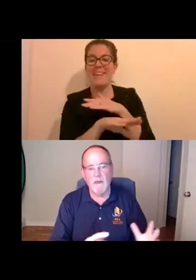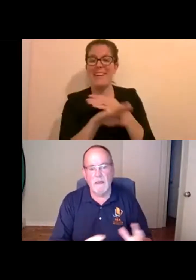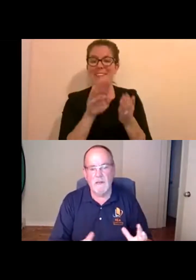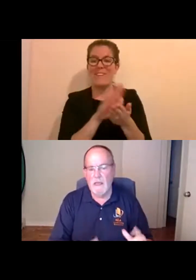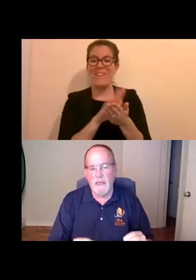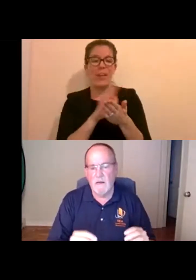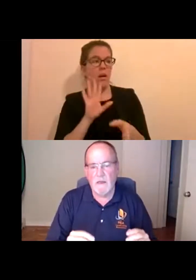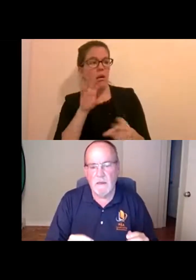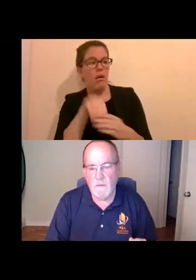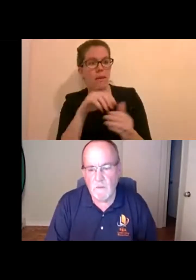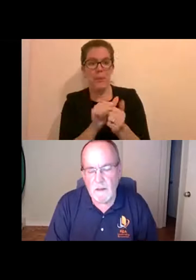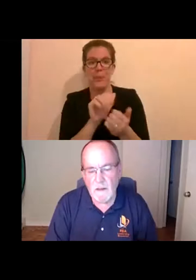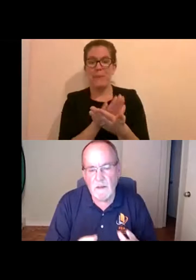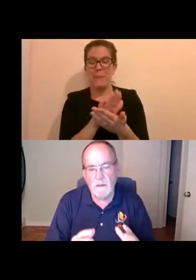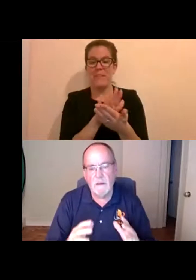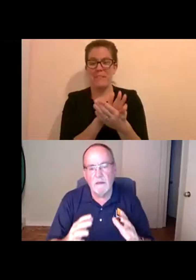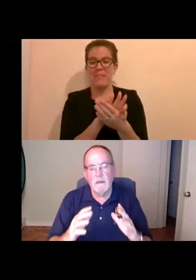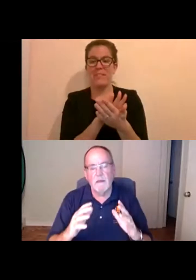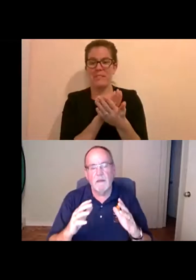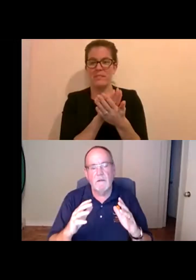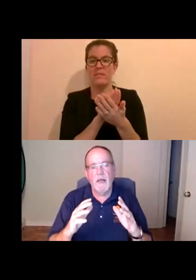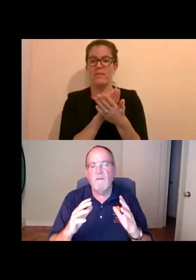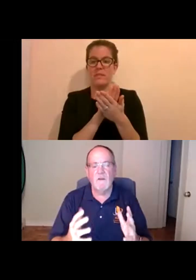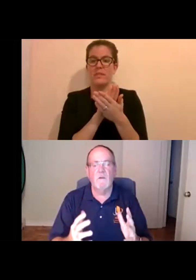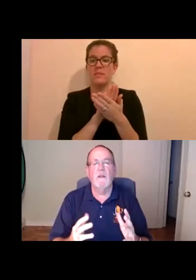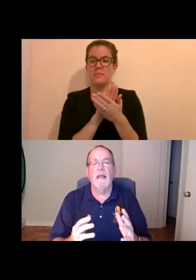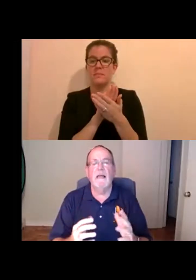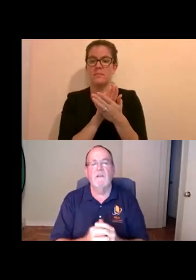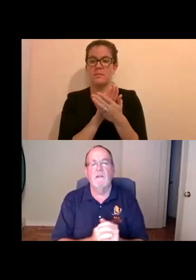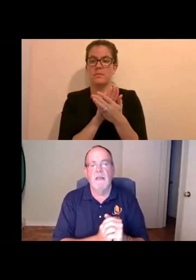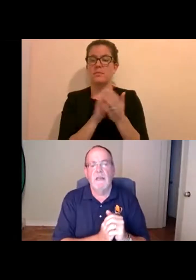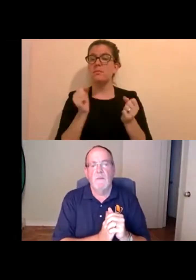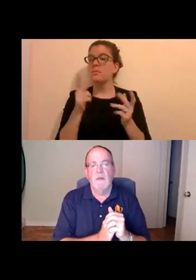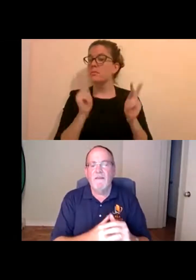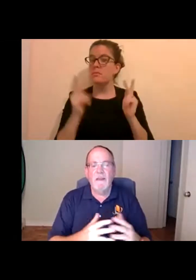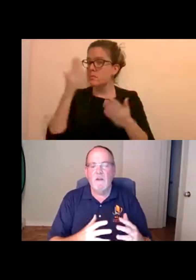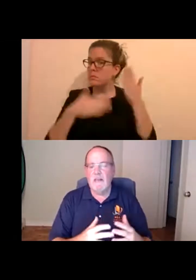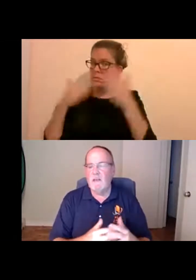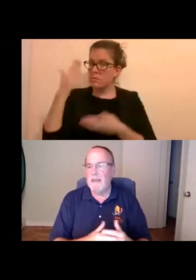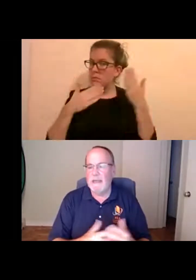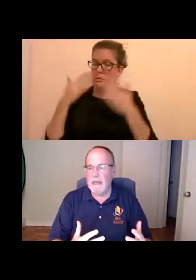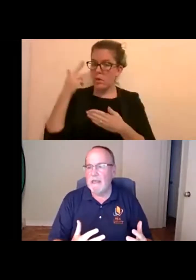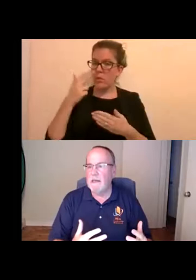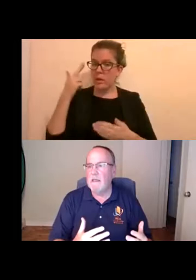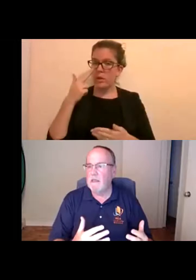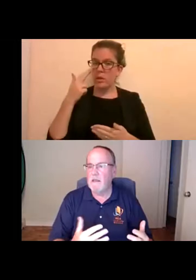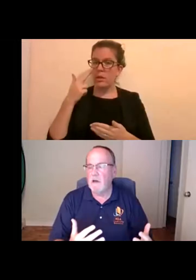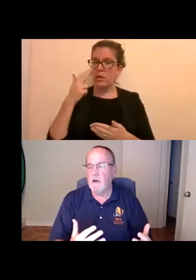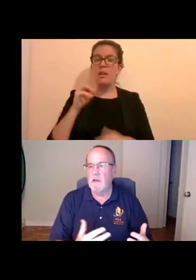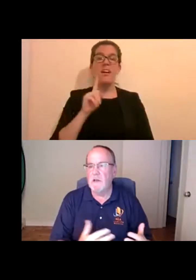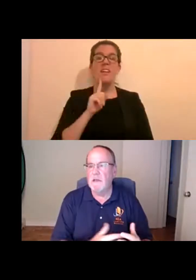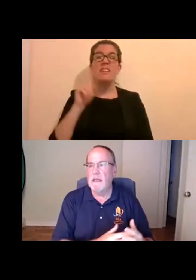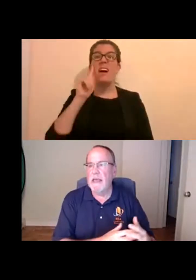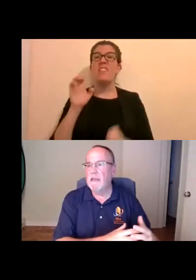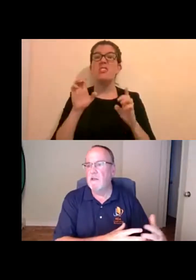part of things. And whether a lot of folks don't realize this, but deaf education began in the